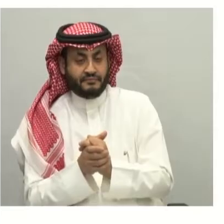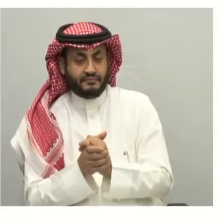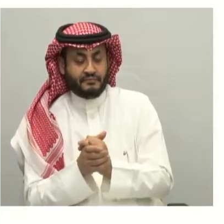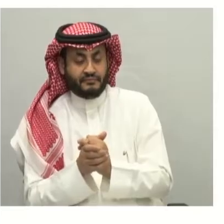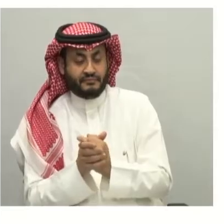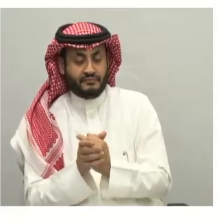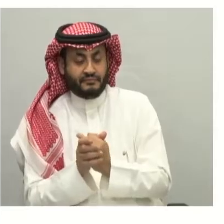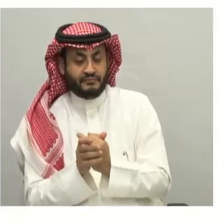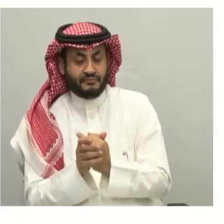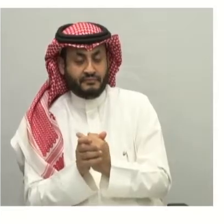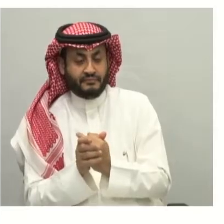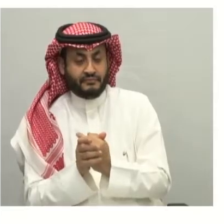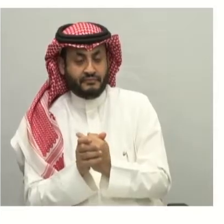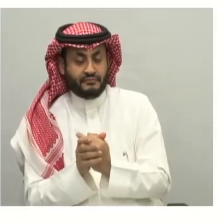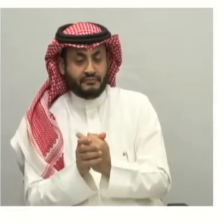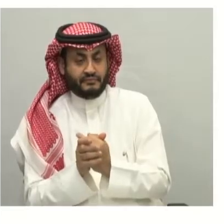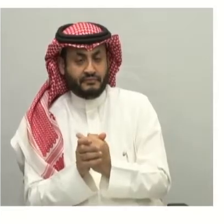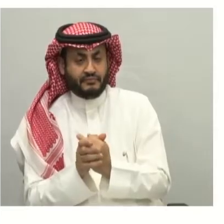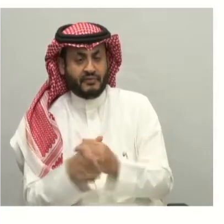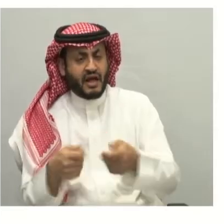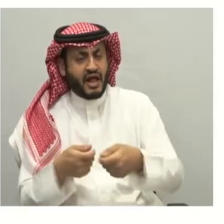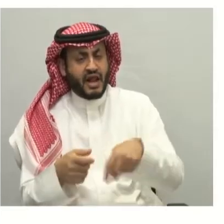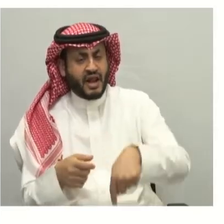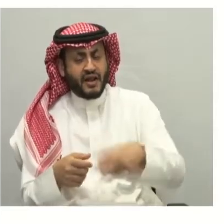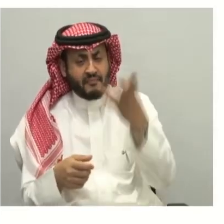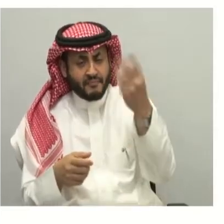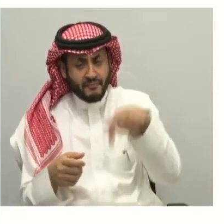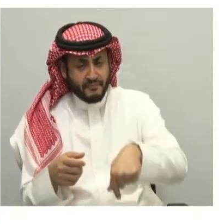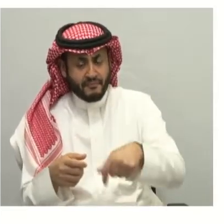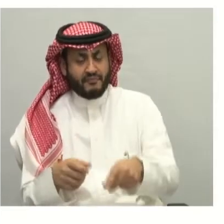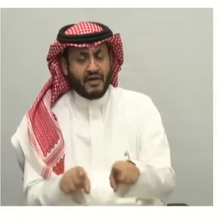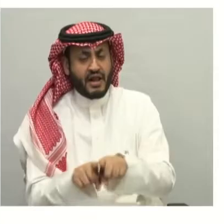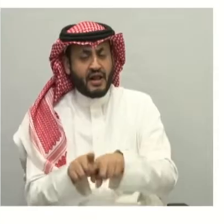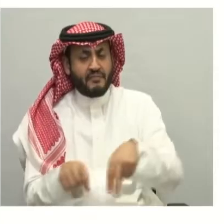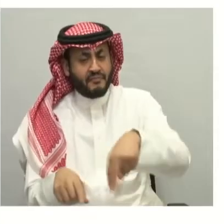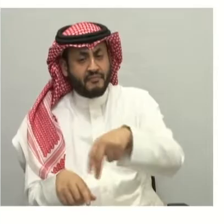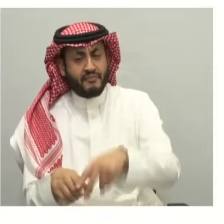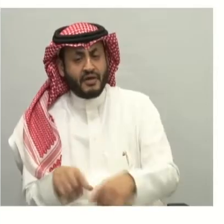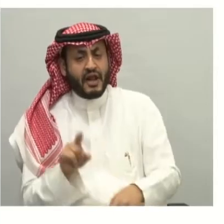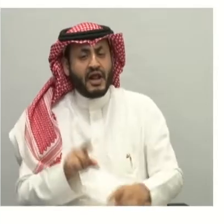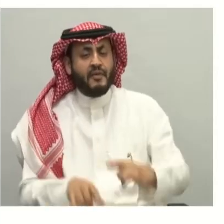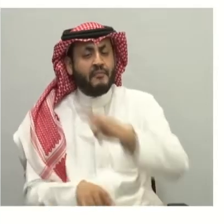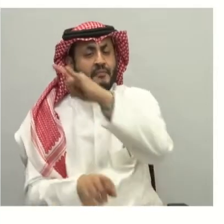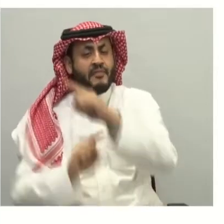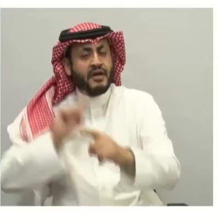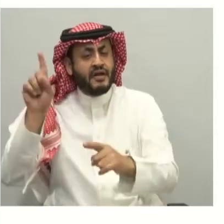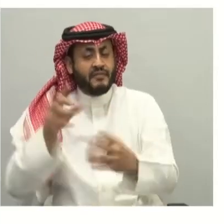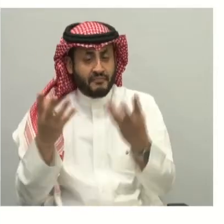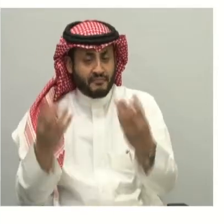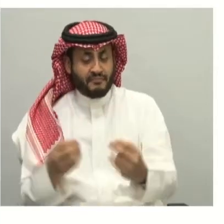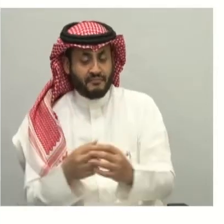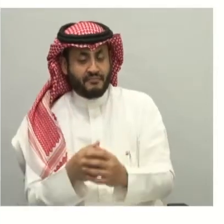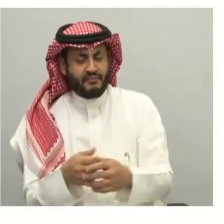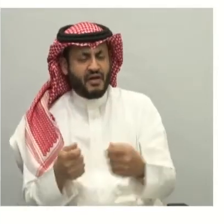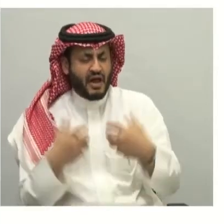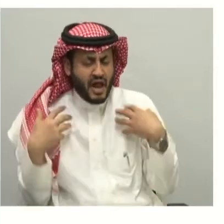to Adnan. I'm going to go shopping this afternoon. My brother and I are going to fly to Sweden on the weekend, and I need